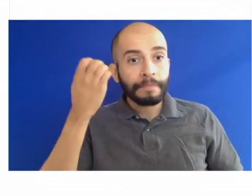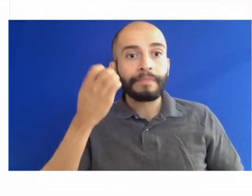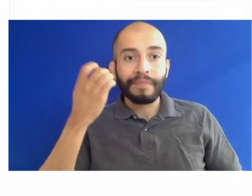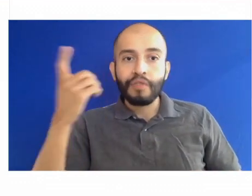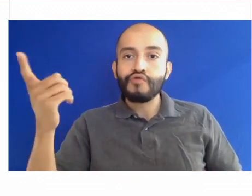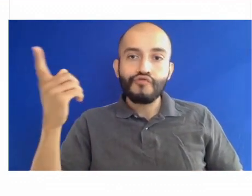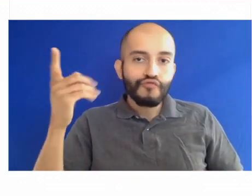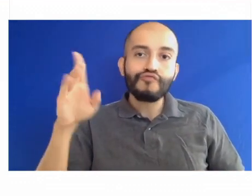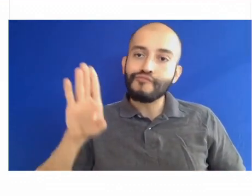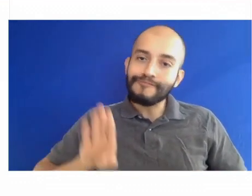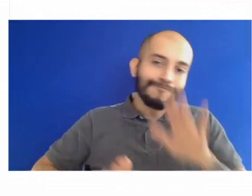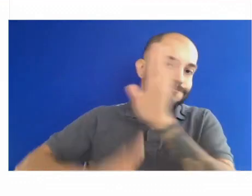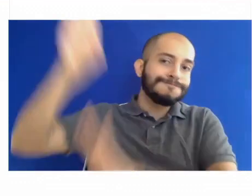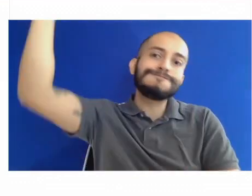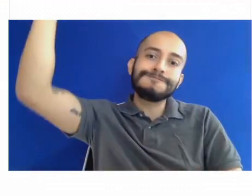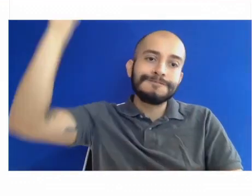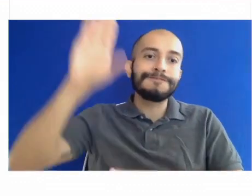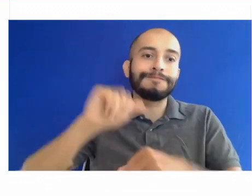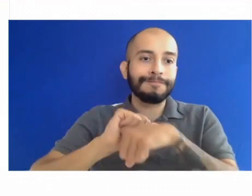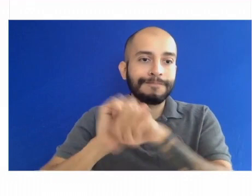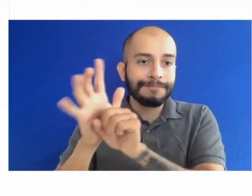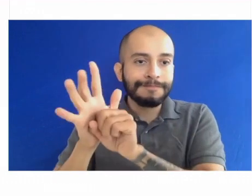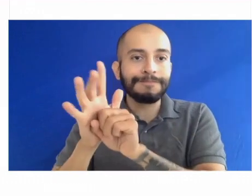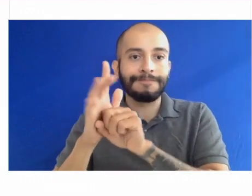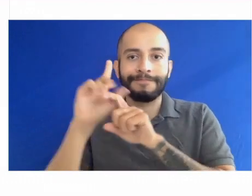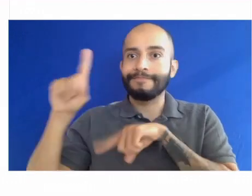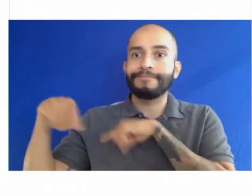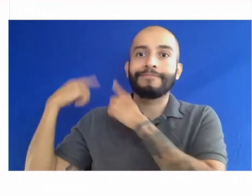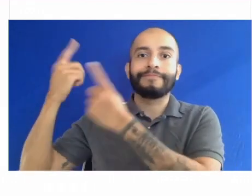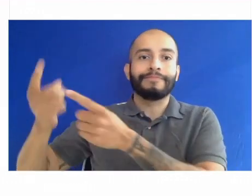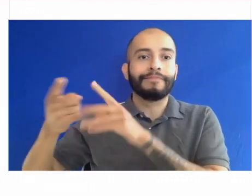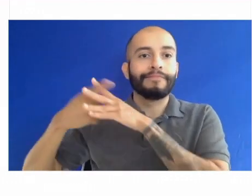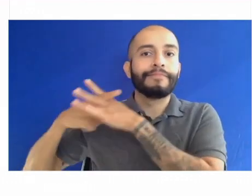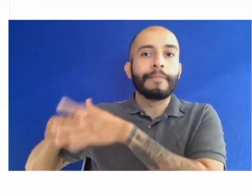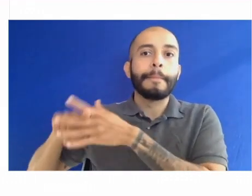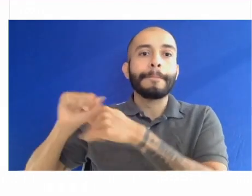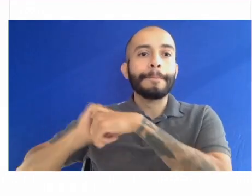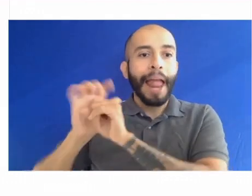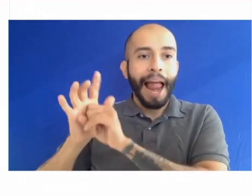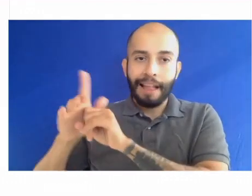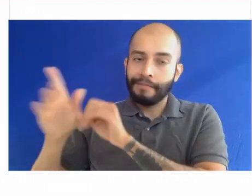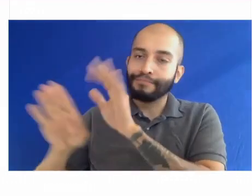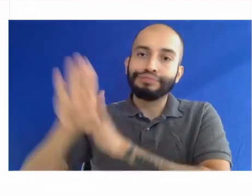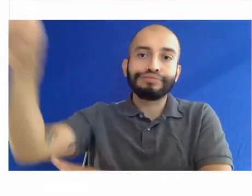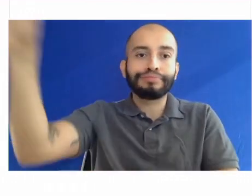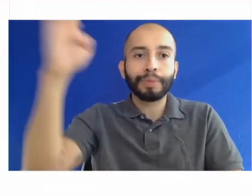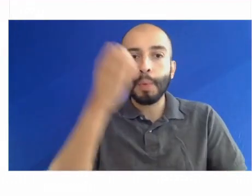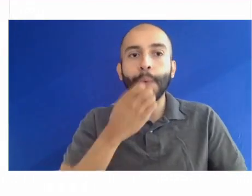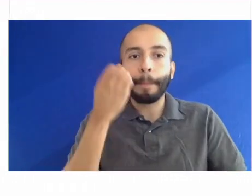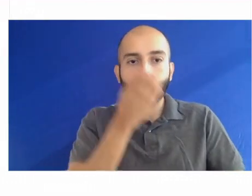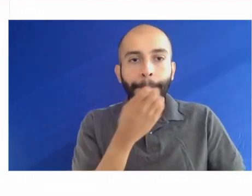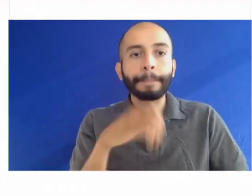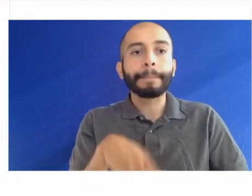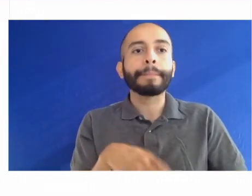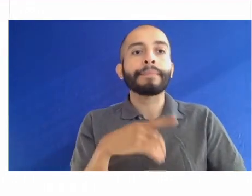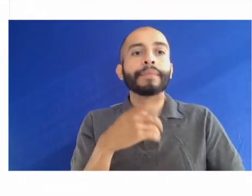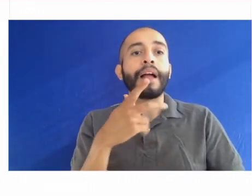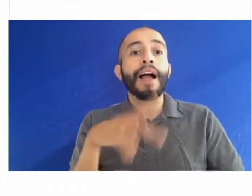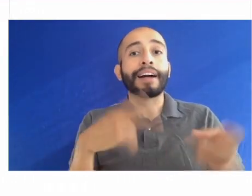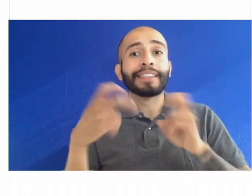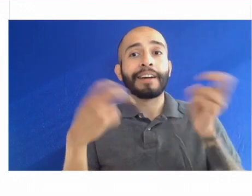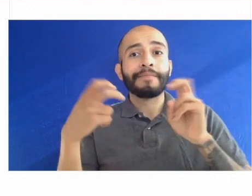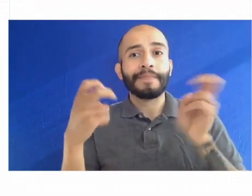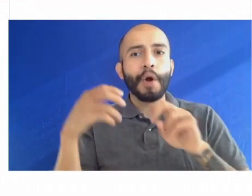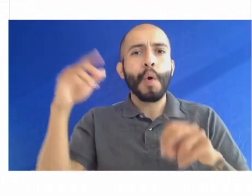hospitalization rates are much lower. Well, we haven't evolved that story yet with us to basically shared with them. This is